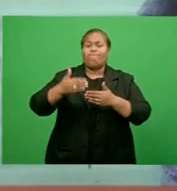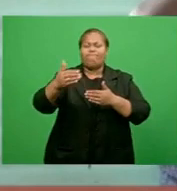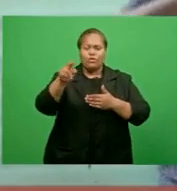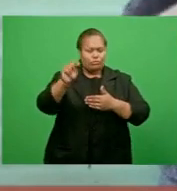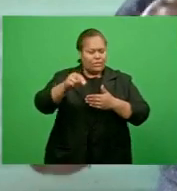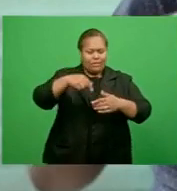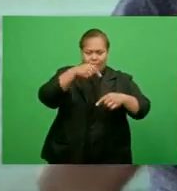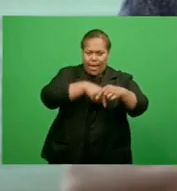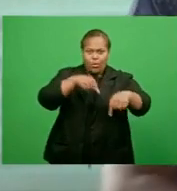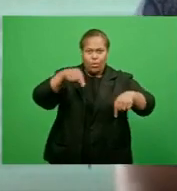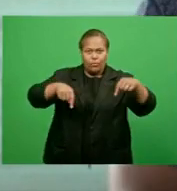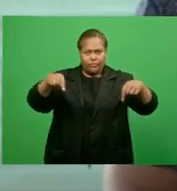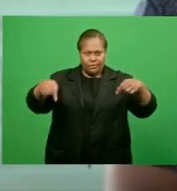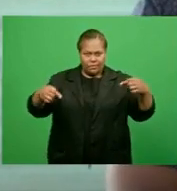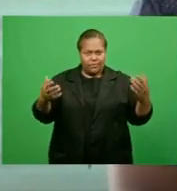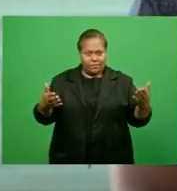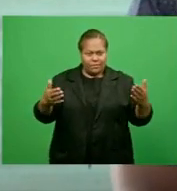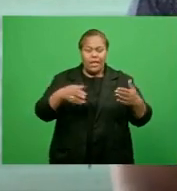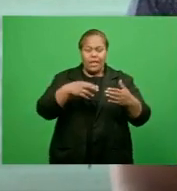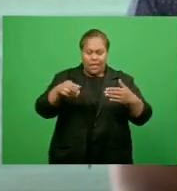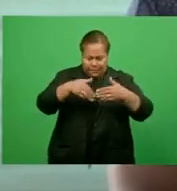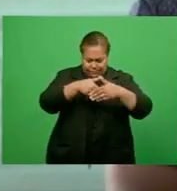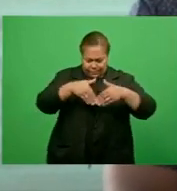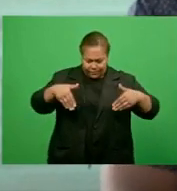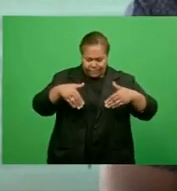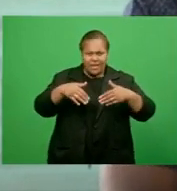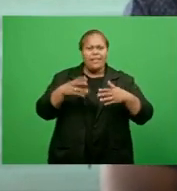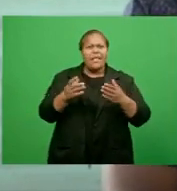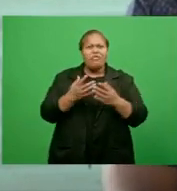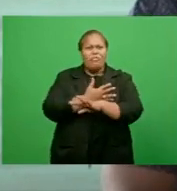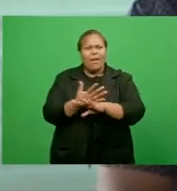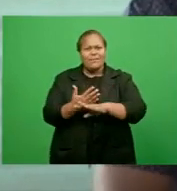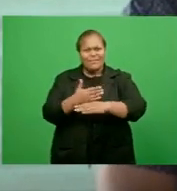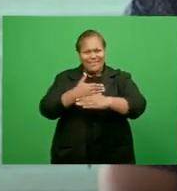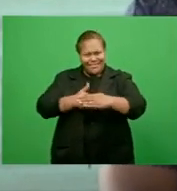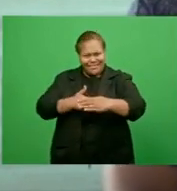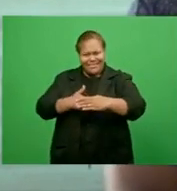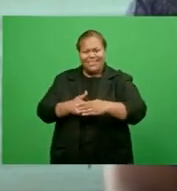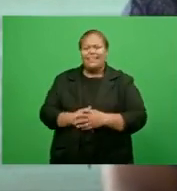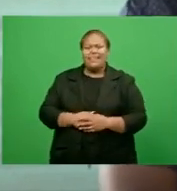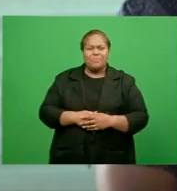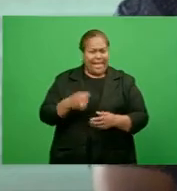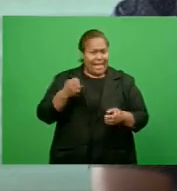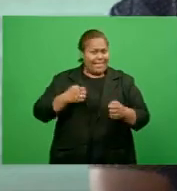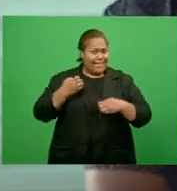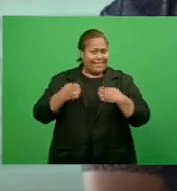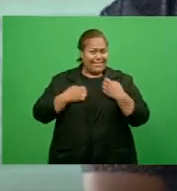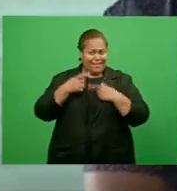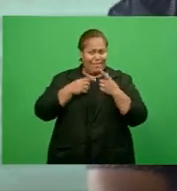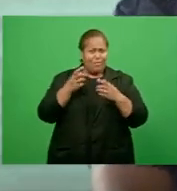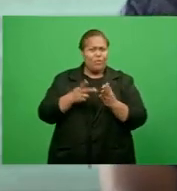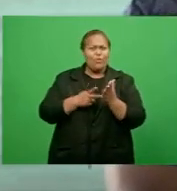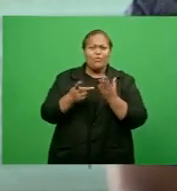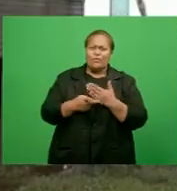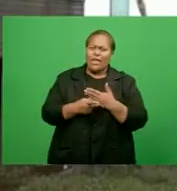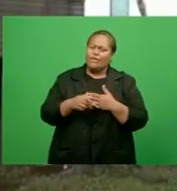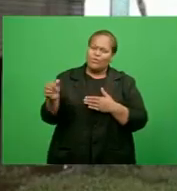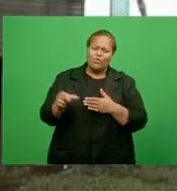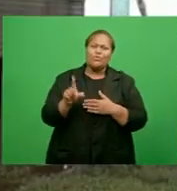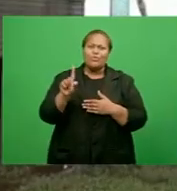boulders, then the vetiver. So very excited about this project, and we should be done in 2 to 3 weeks'